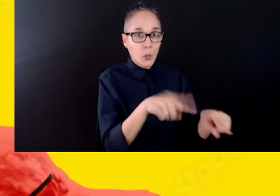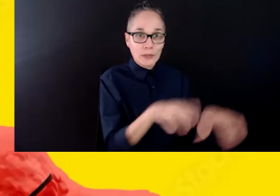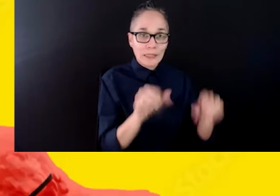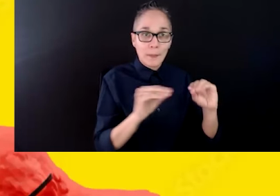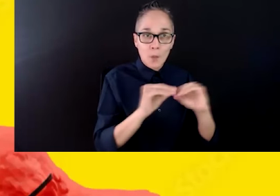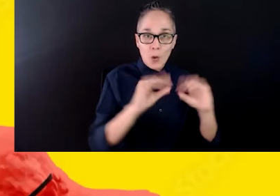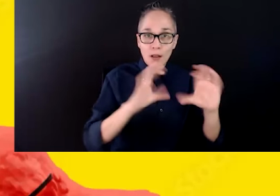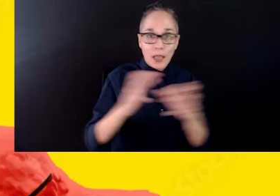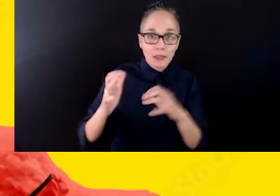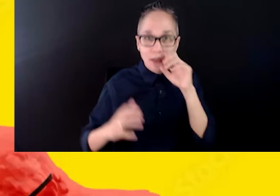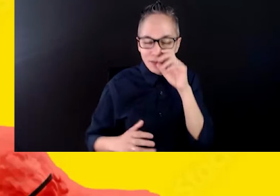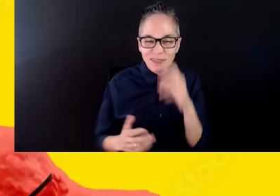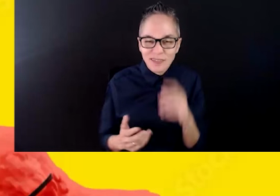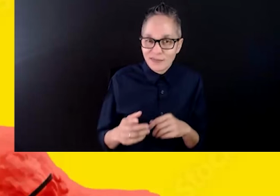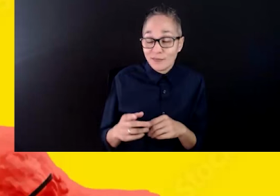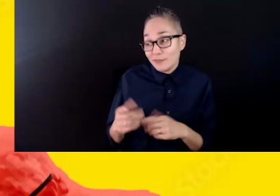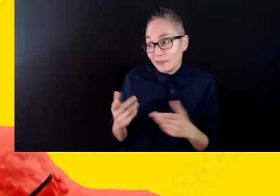mean, that would be nice. Yeah. Yeah.